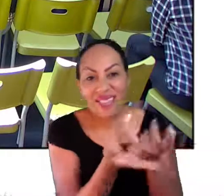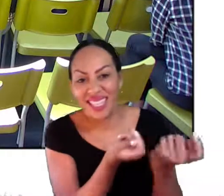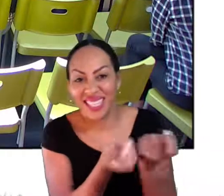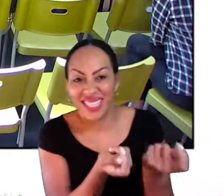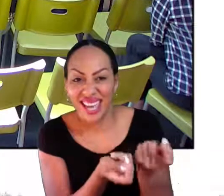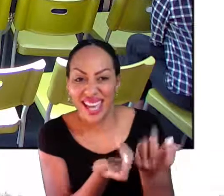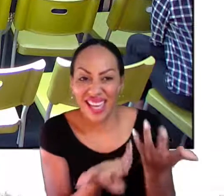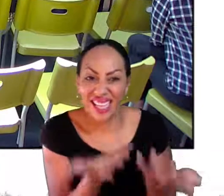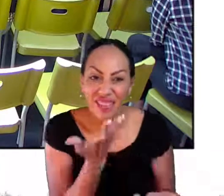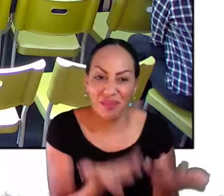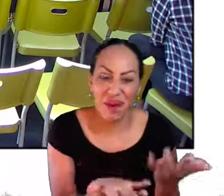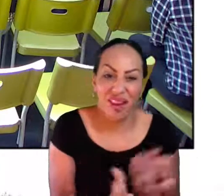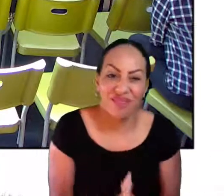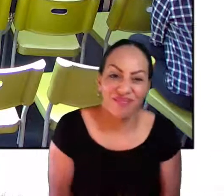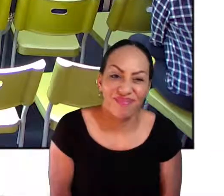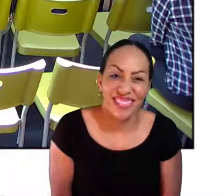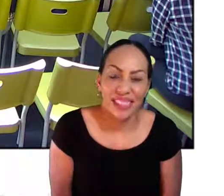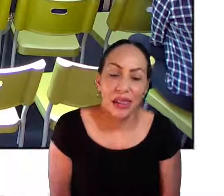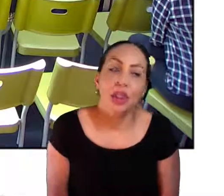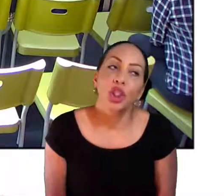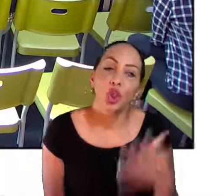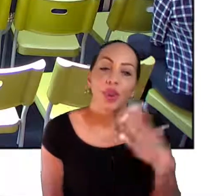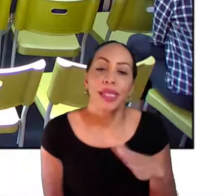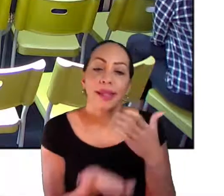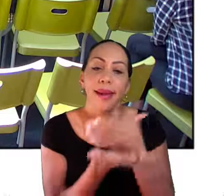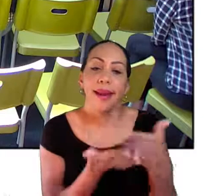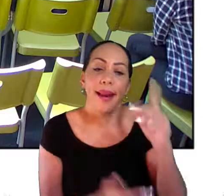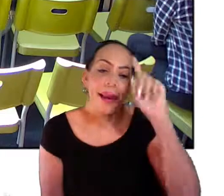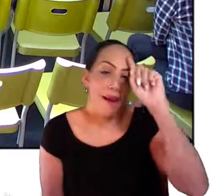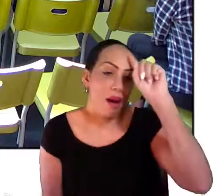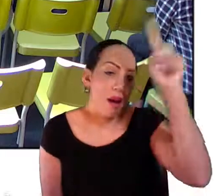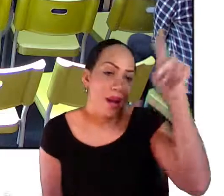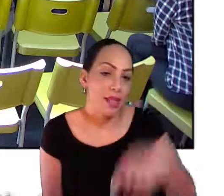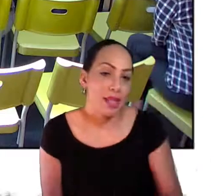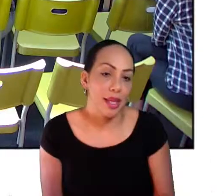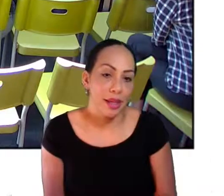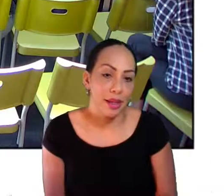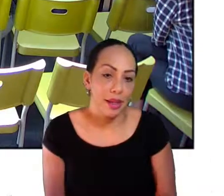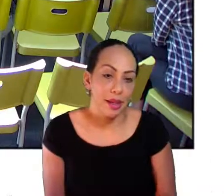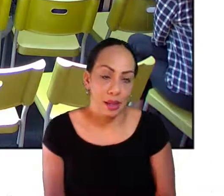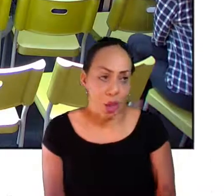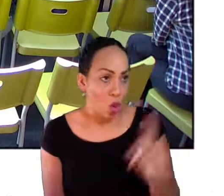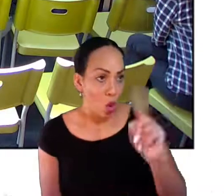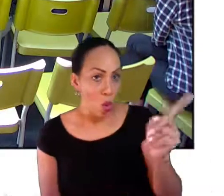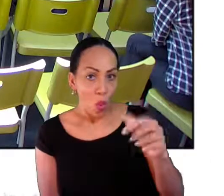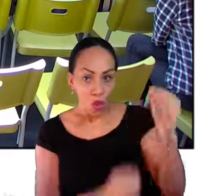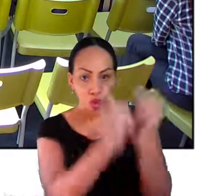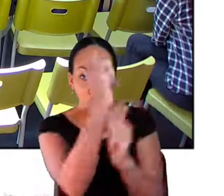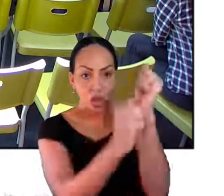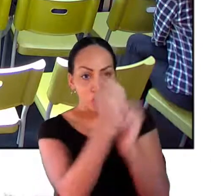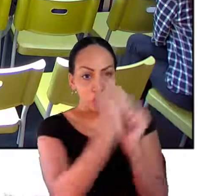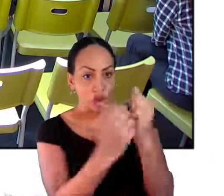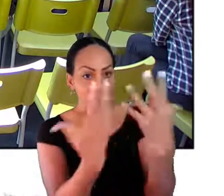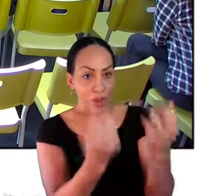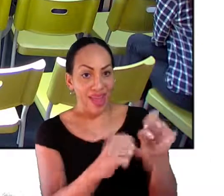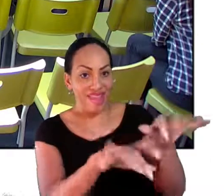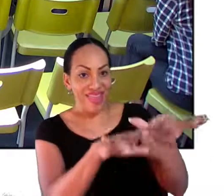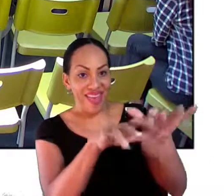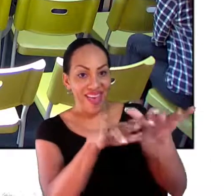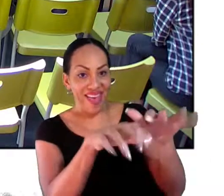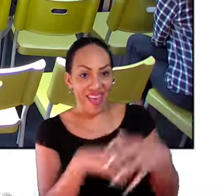having a really clear idea of, I'd say, what scaffolding you're putting in place first. So are